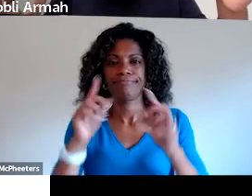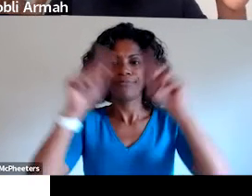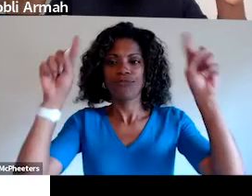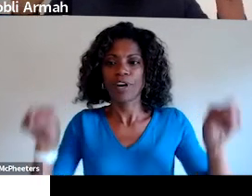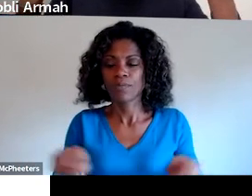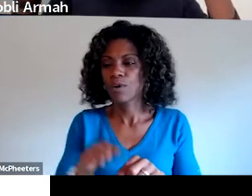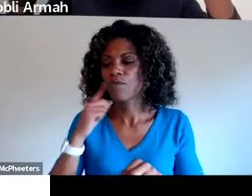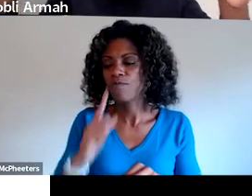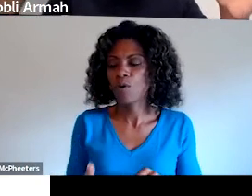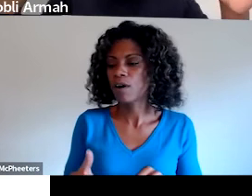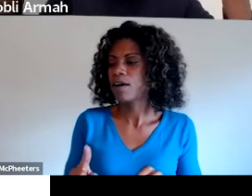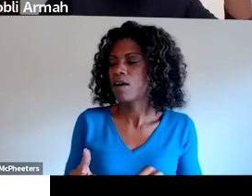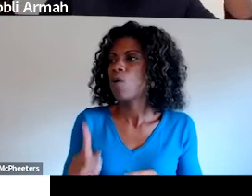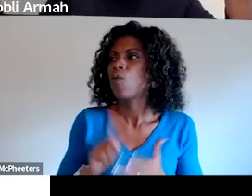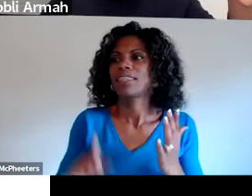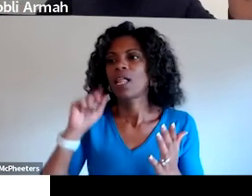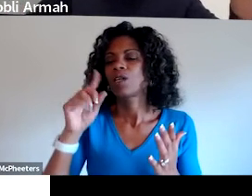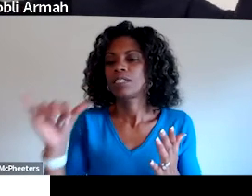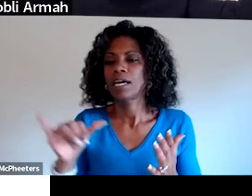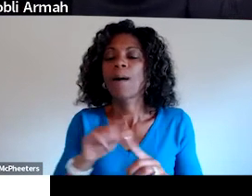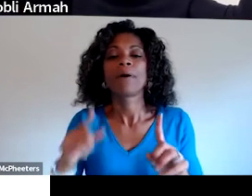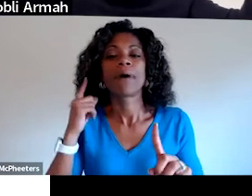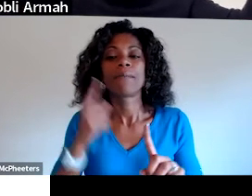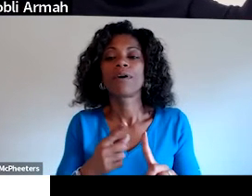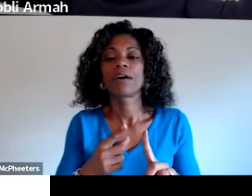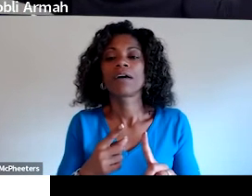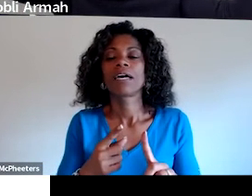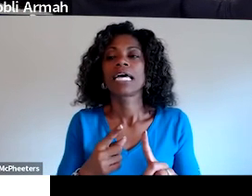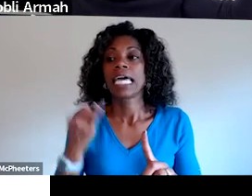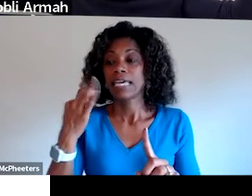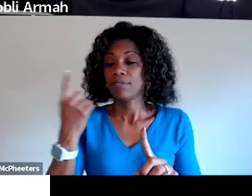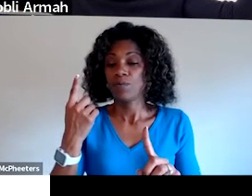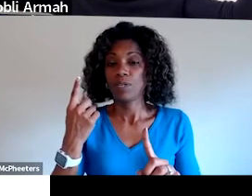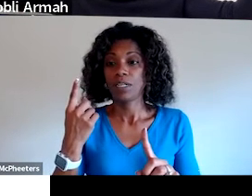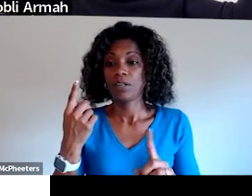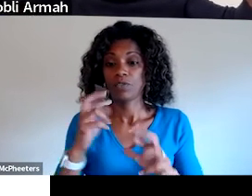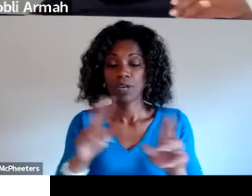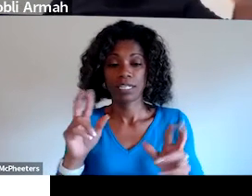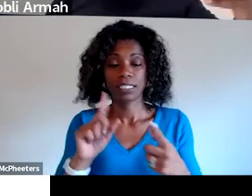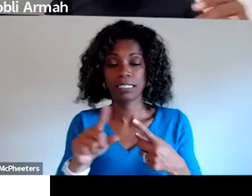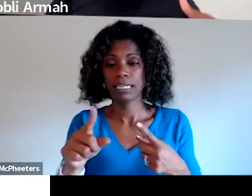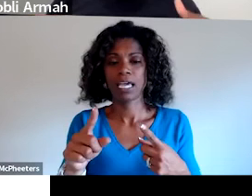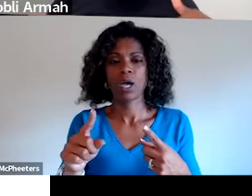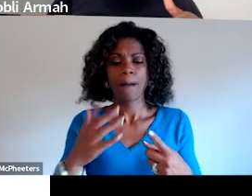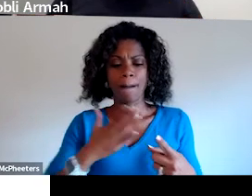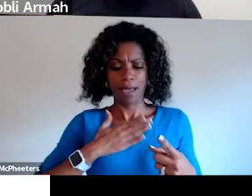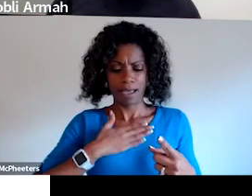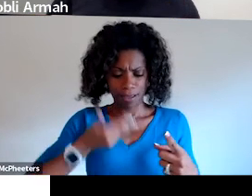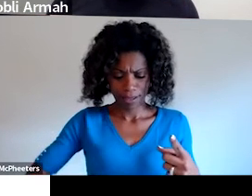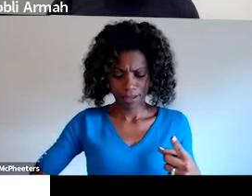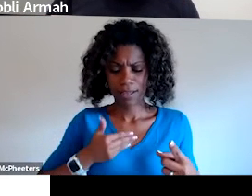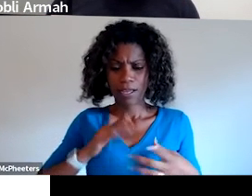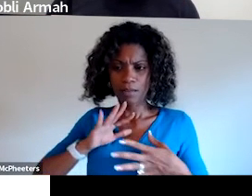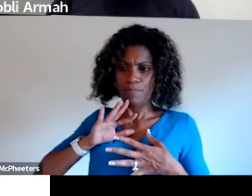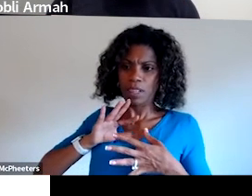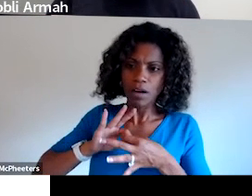that out there. But my question is, when someone starts to attack belonging, then what else are we going to have to come out with? And I think that's a conversation that starts